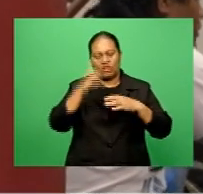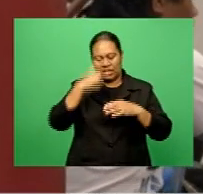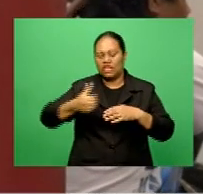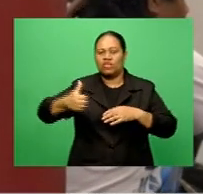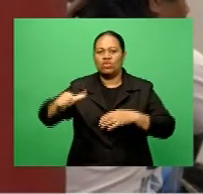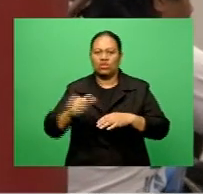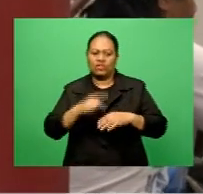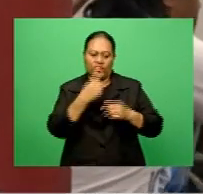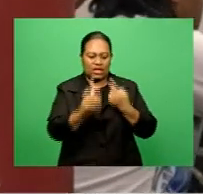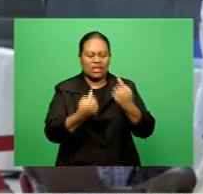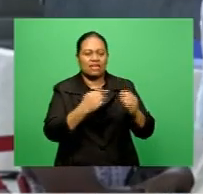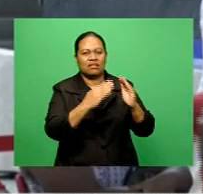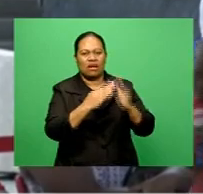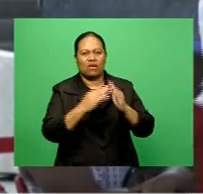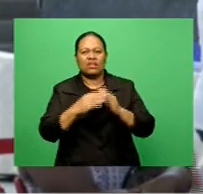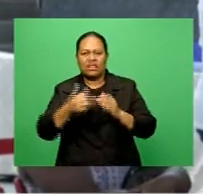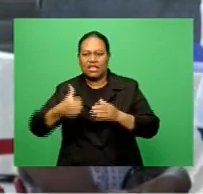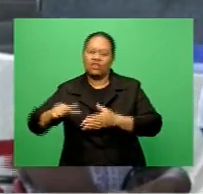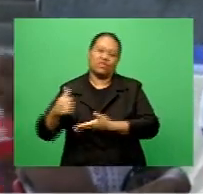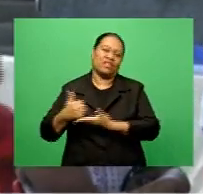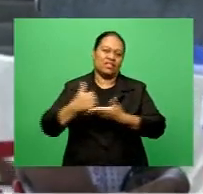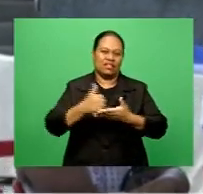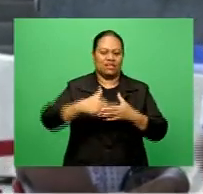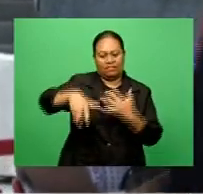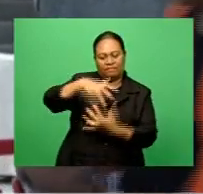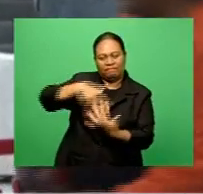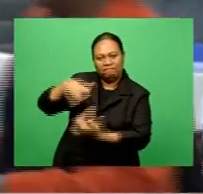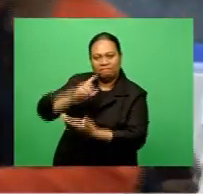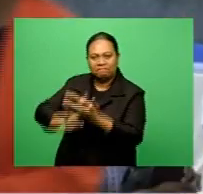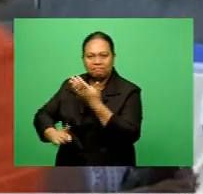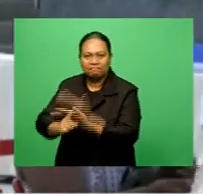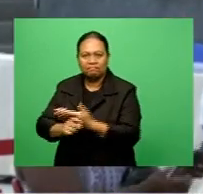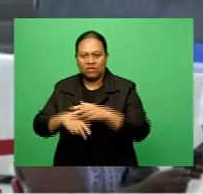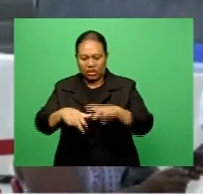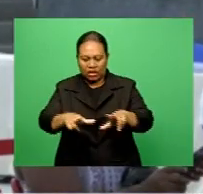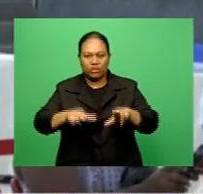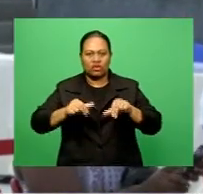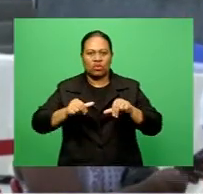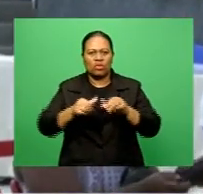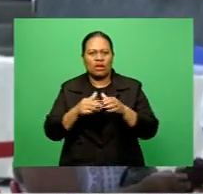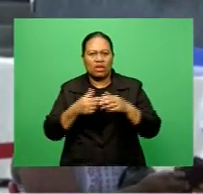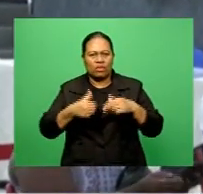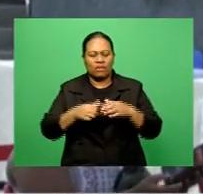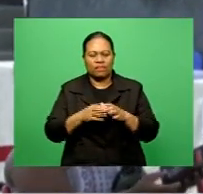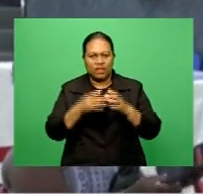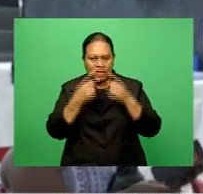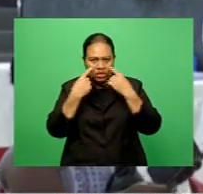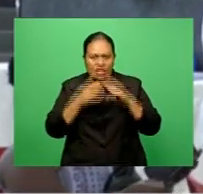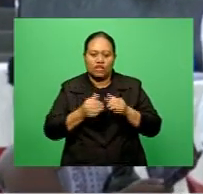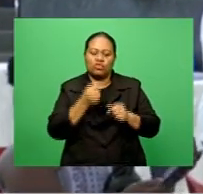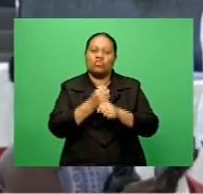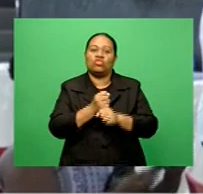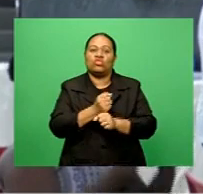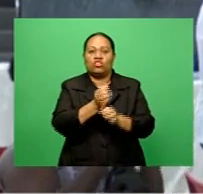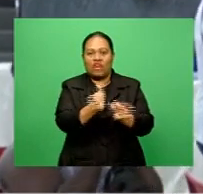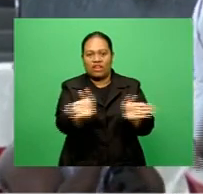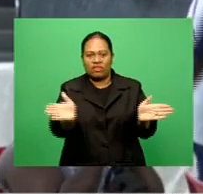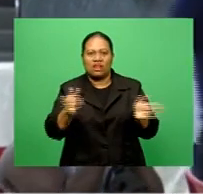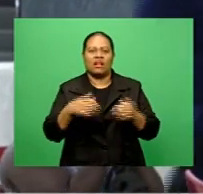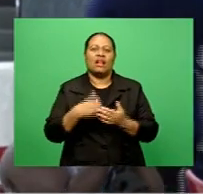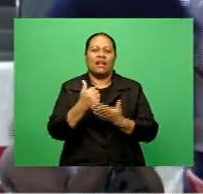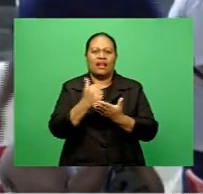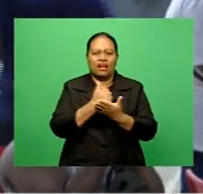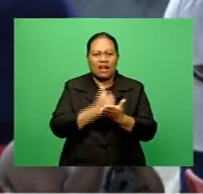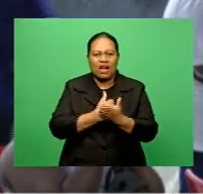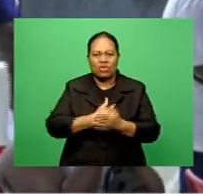could be withdrawn for cyclone relief assistance. This withdrawal will be accessed from the members' general account, with $100 being the